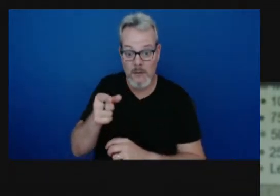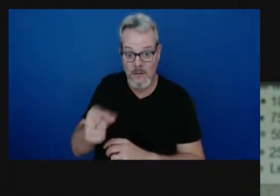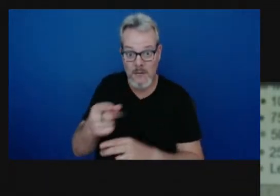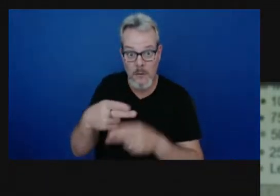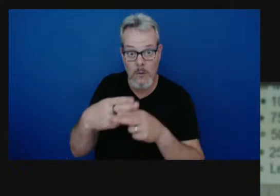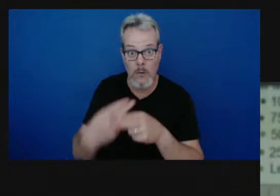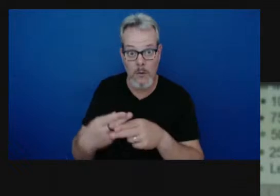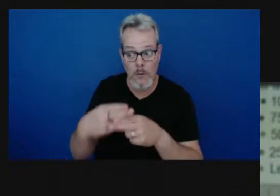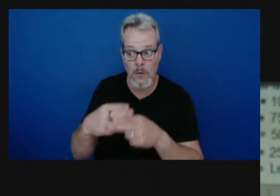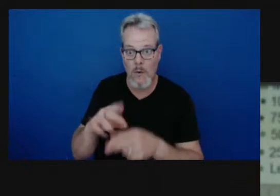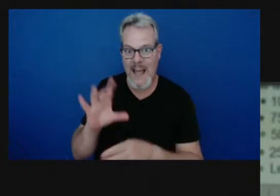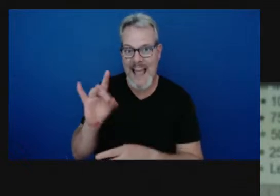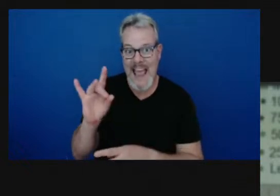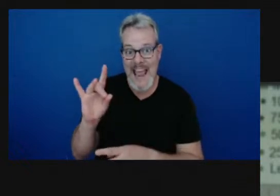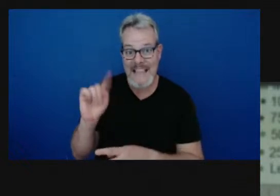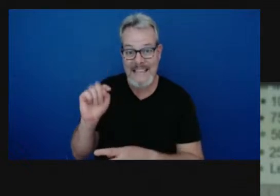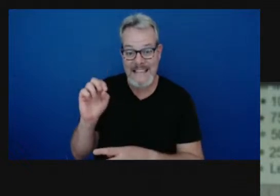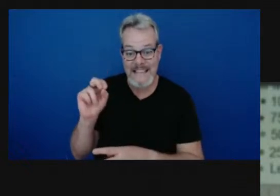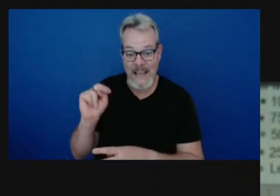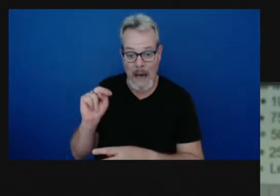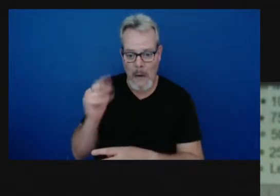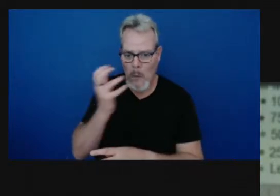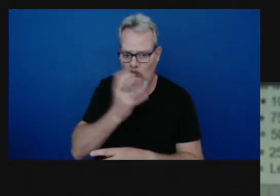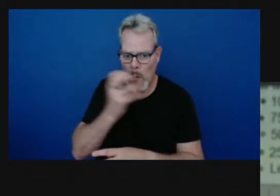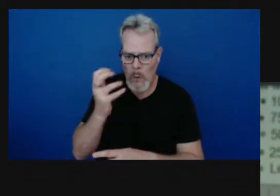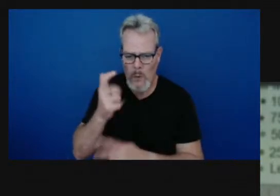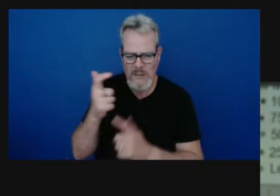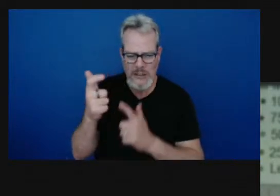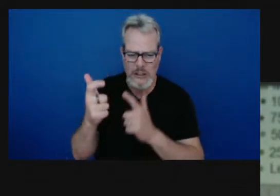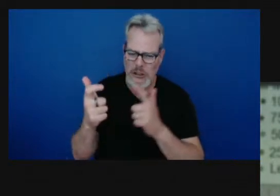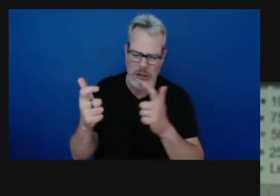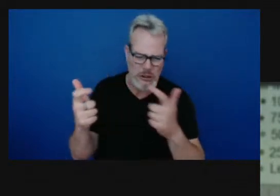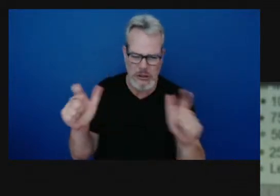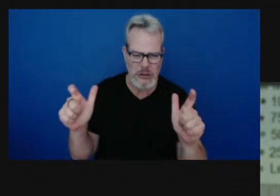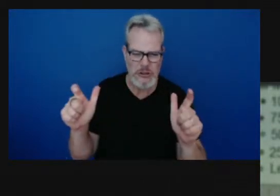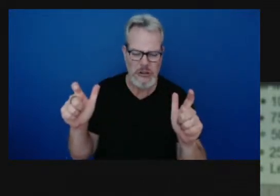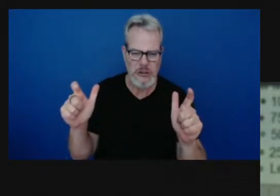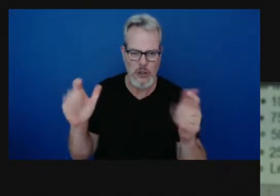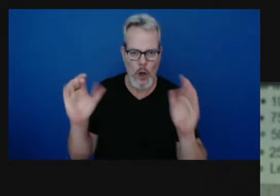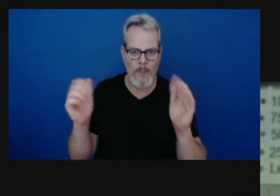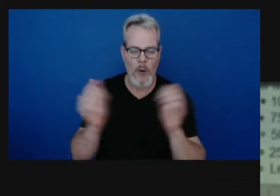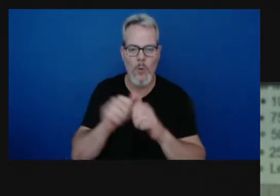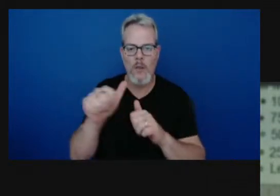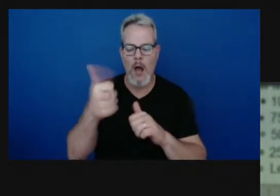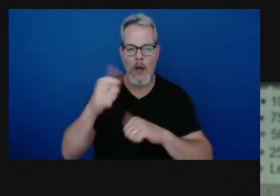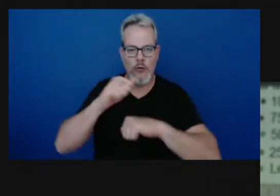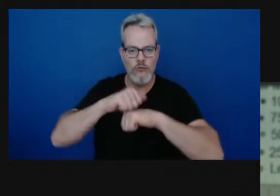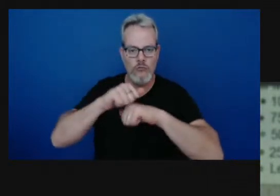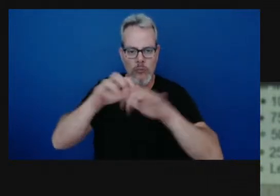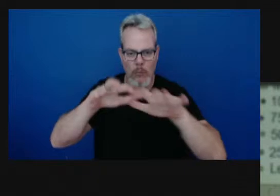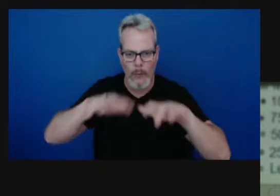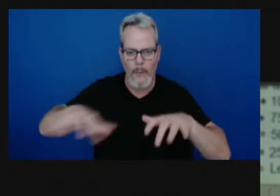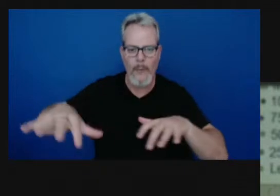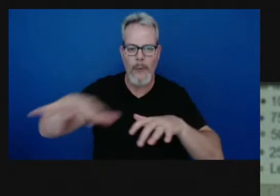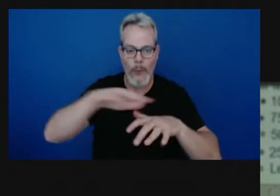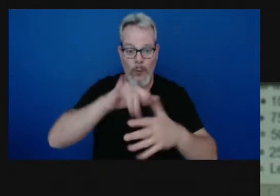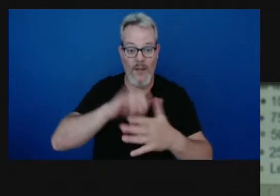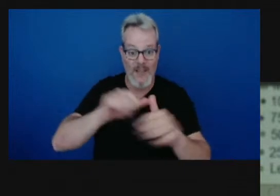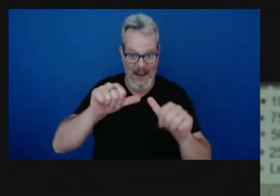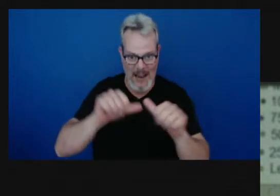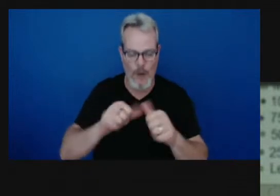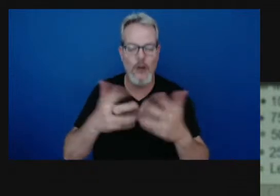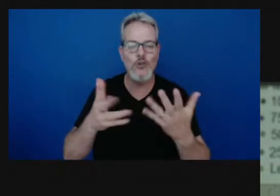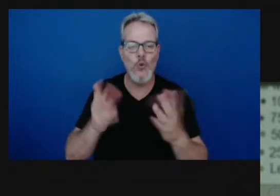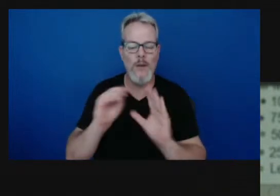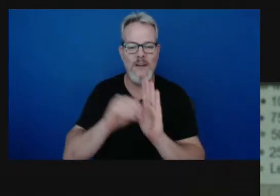It's way outboard of the other large blocks in the area. This area, incidentally, has been filled in. It's no